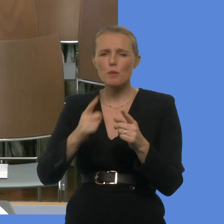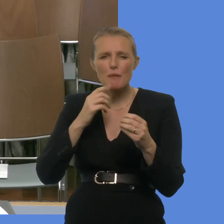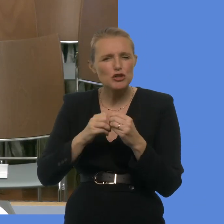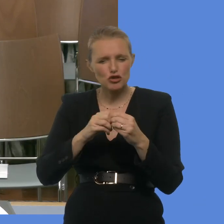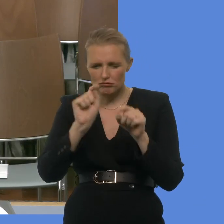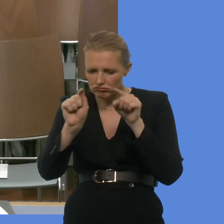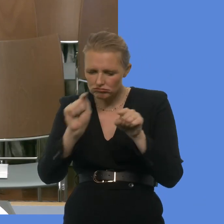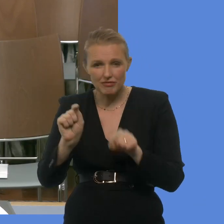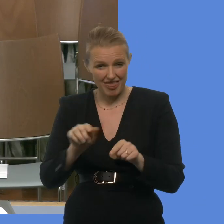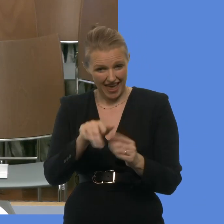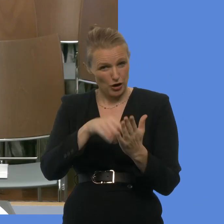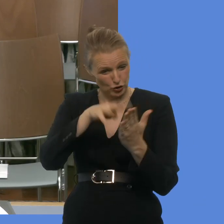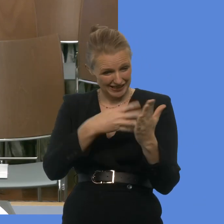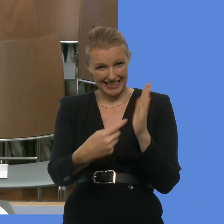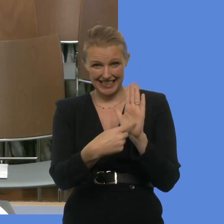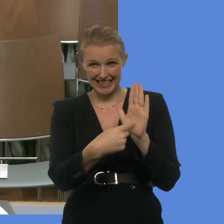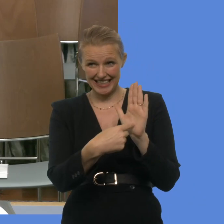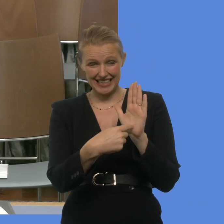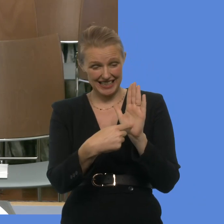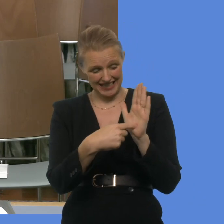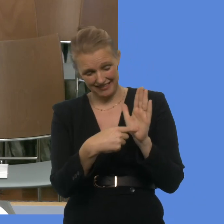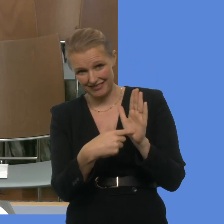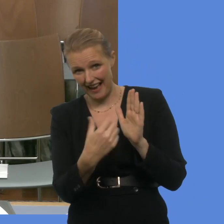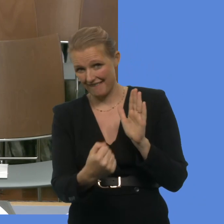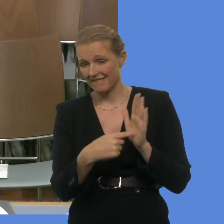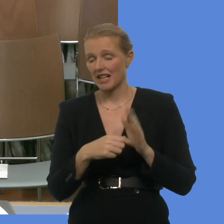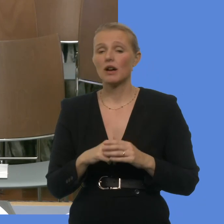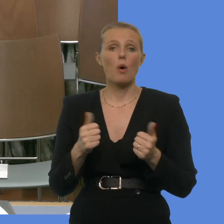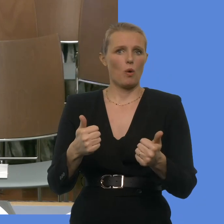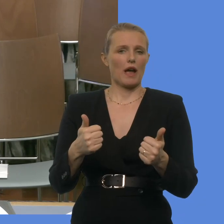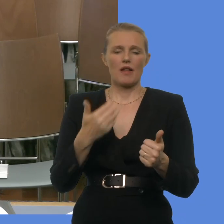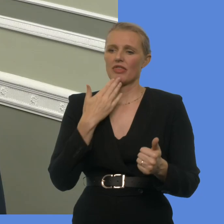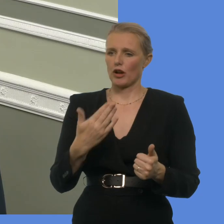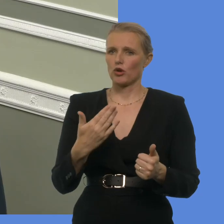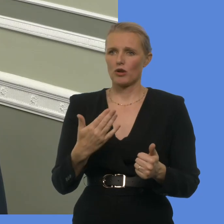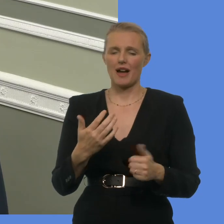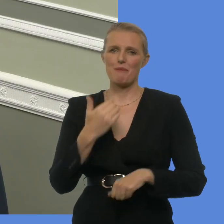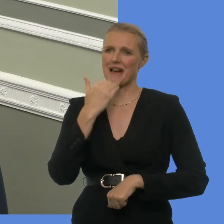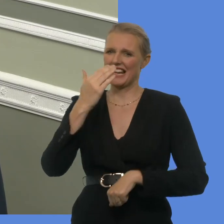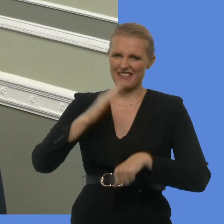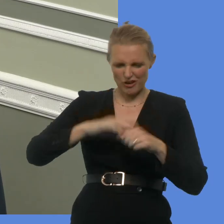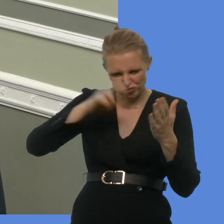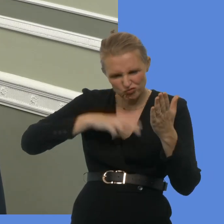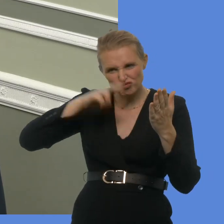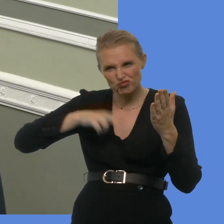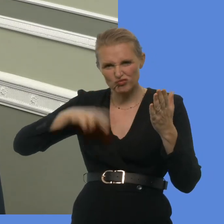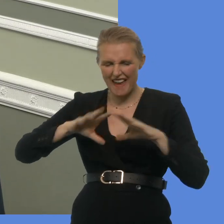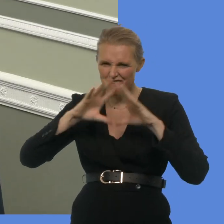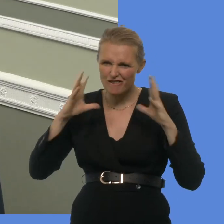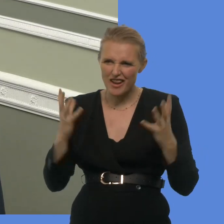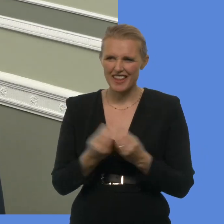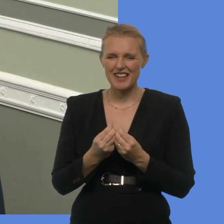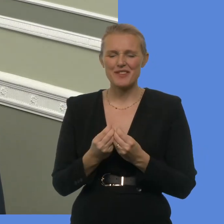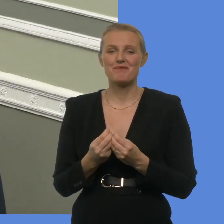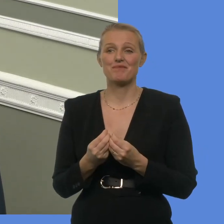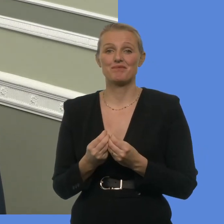through the paper under each clause where we had the information. Okay, well, we'll have plenty of time to work through this anyway. Okay. And I